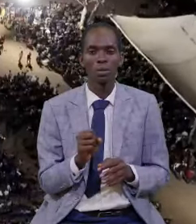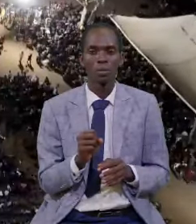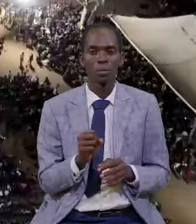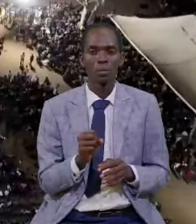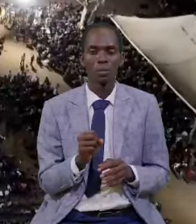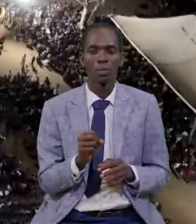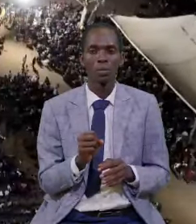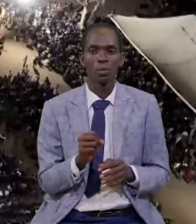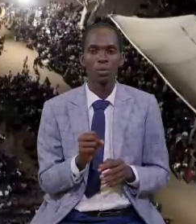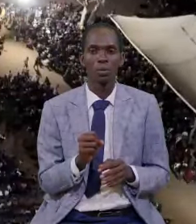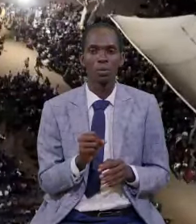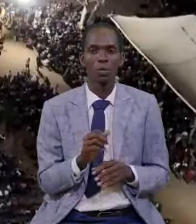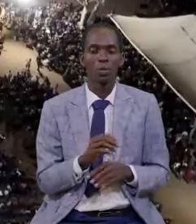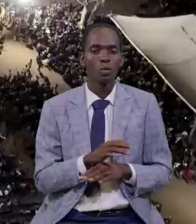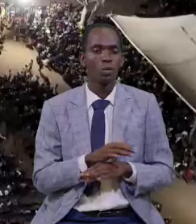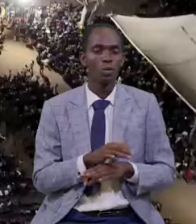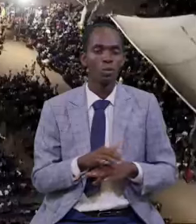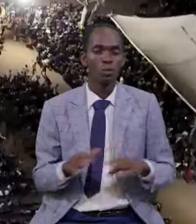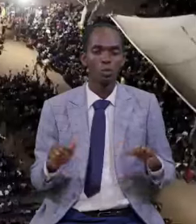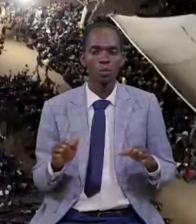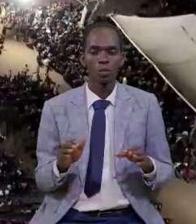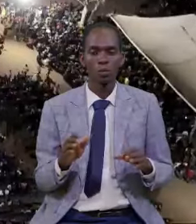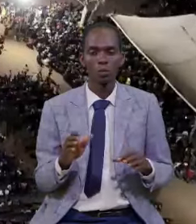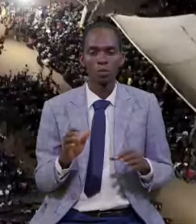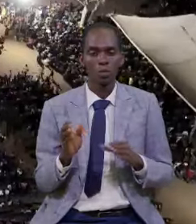Don't leave any detail.